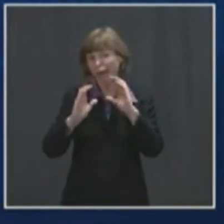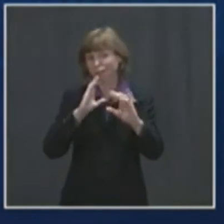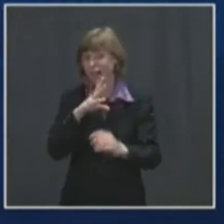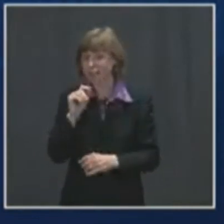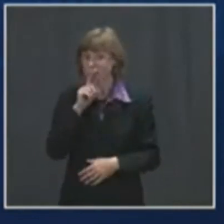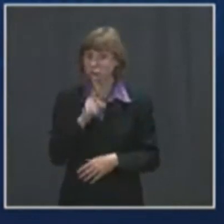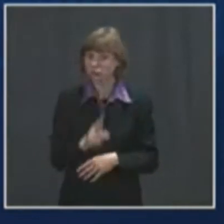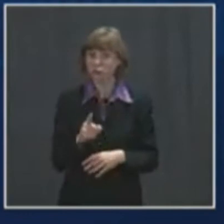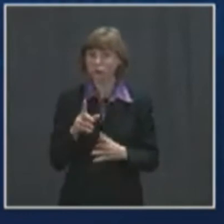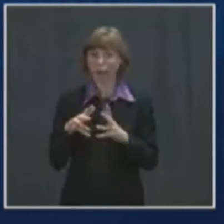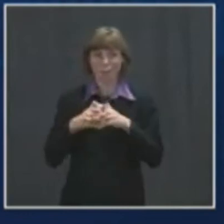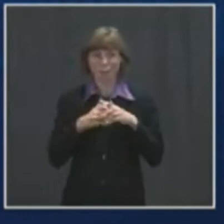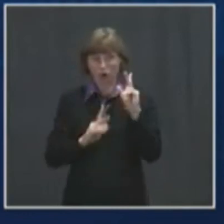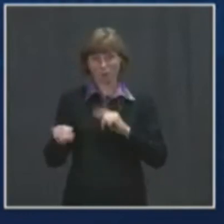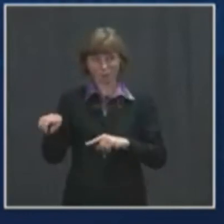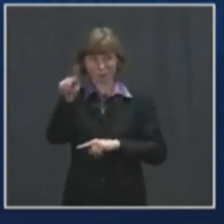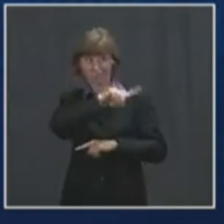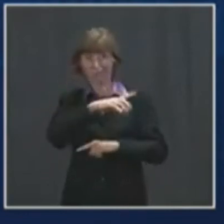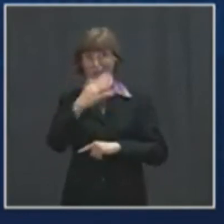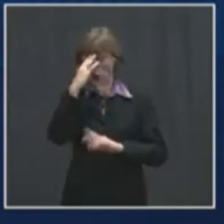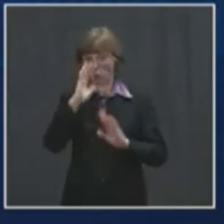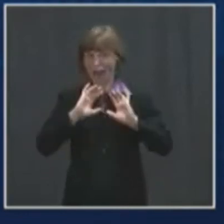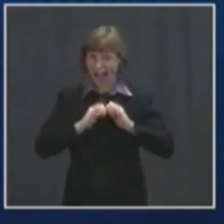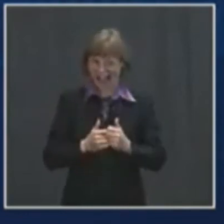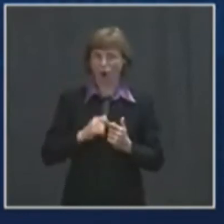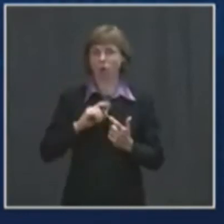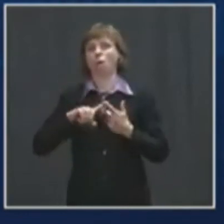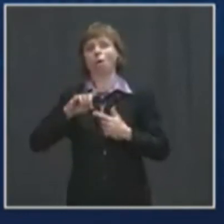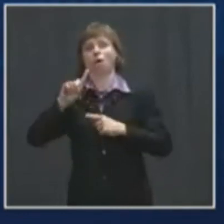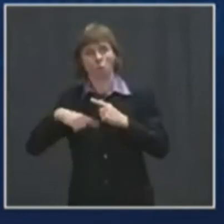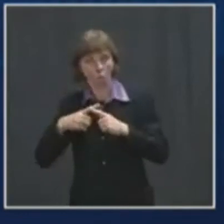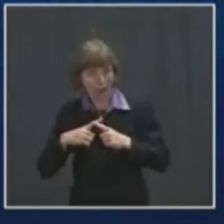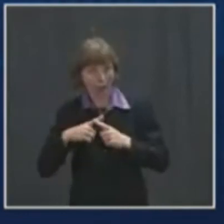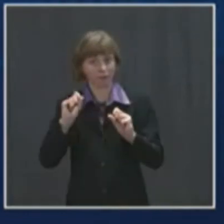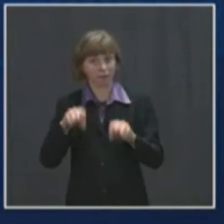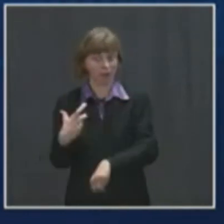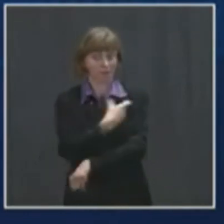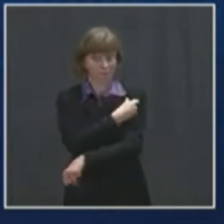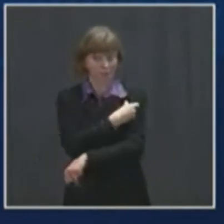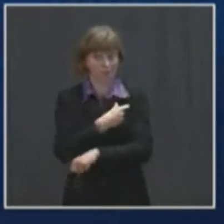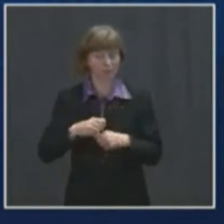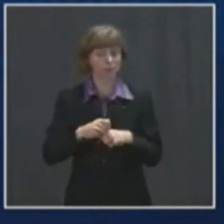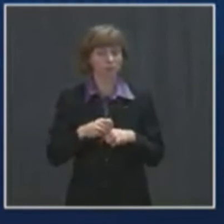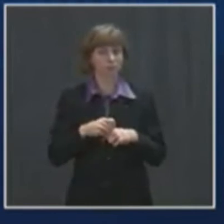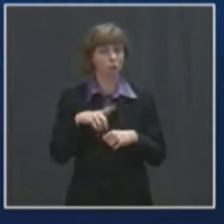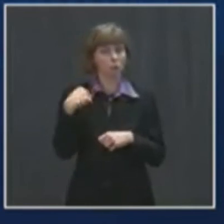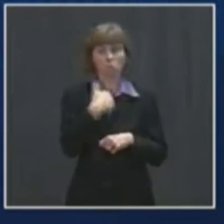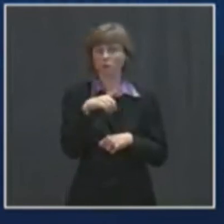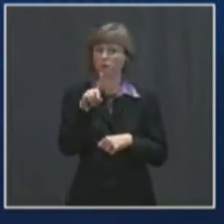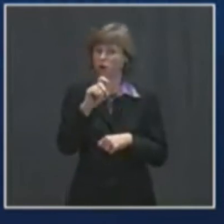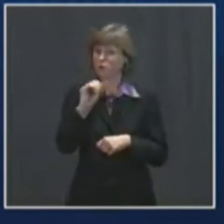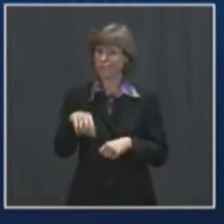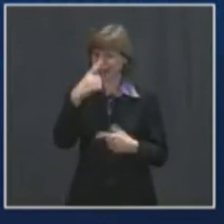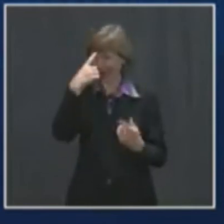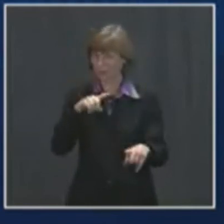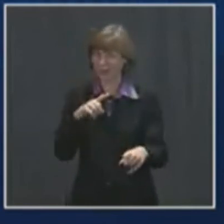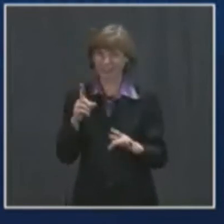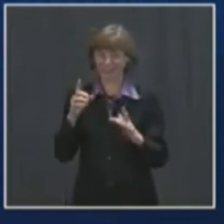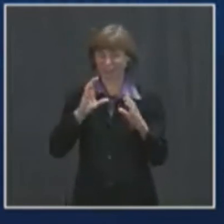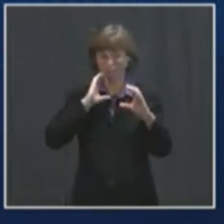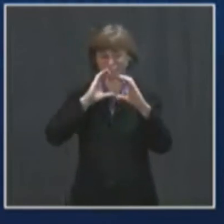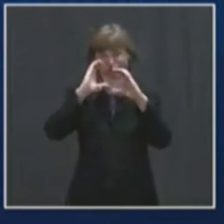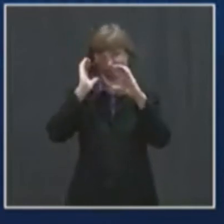the American people know how, when they can get their vaccine. And we fully agree. There's been a lack of communication,